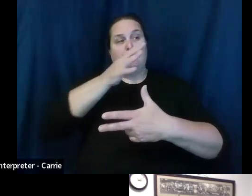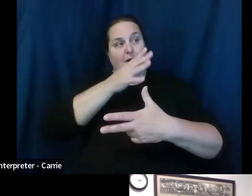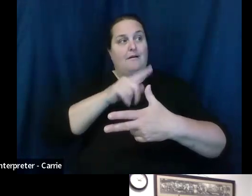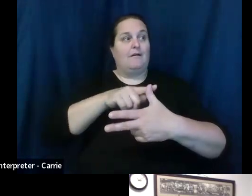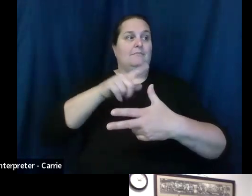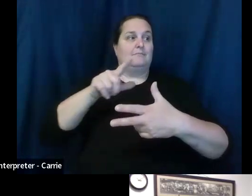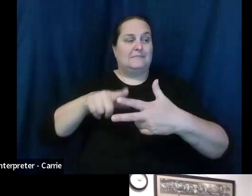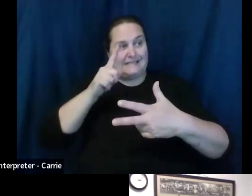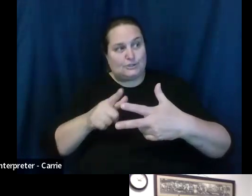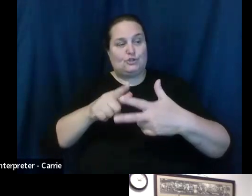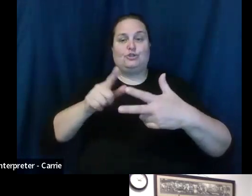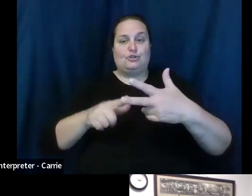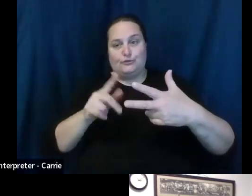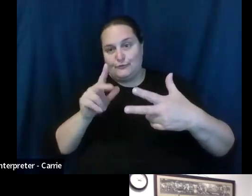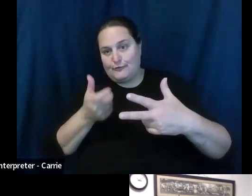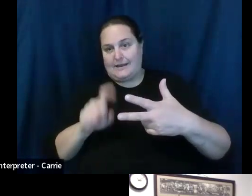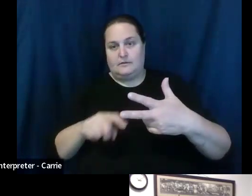And my third choice is my friend Trish.